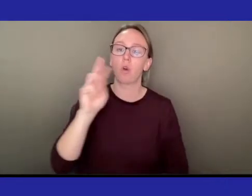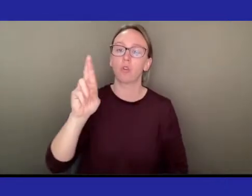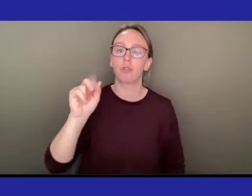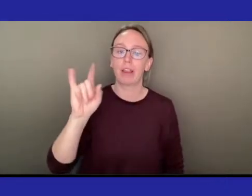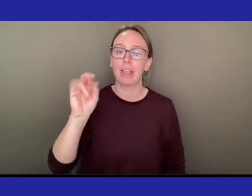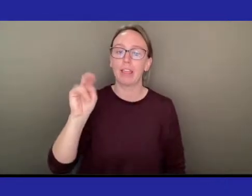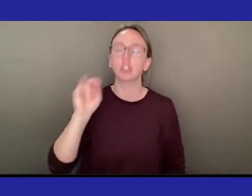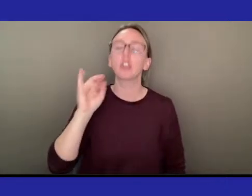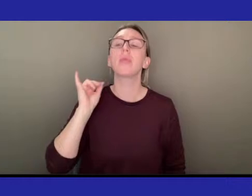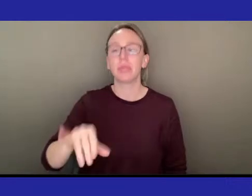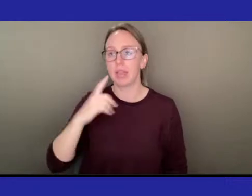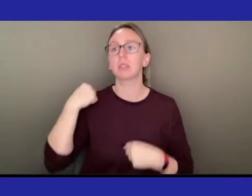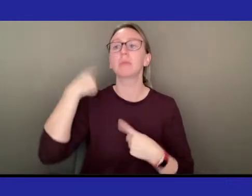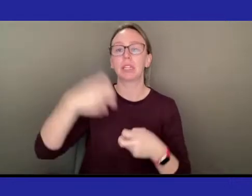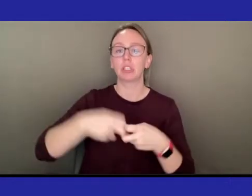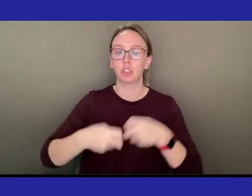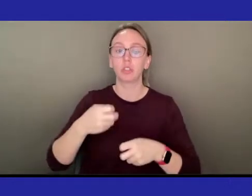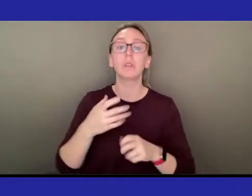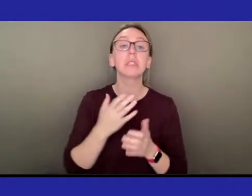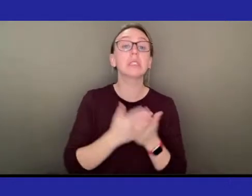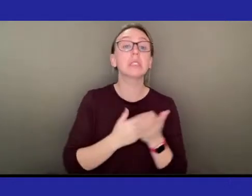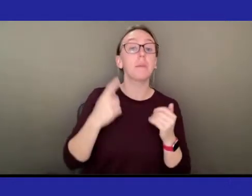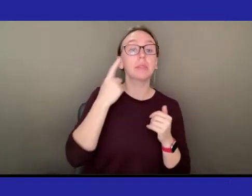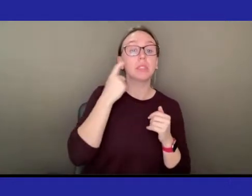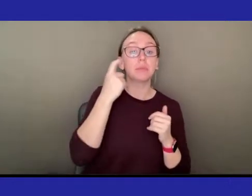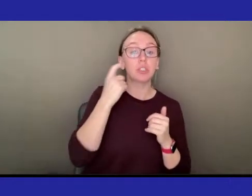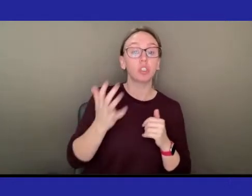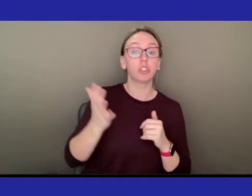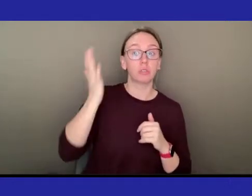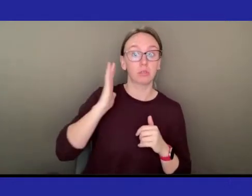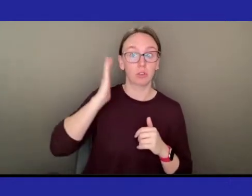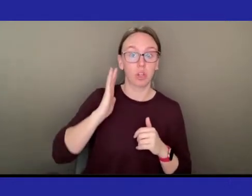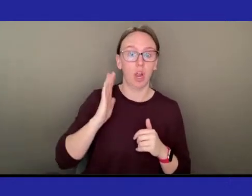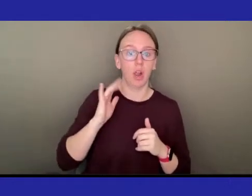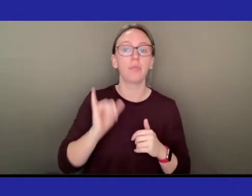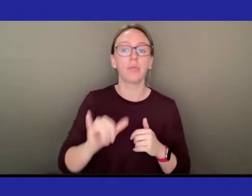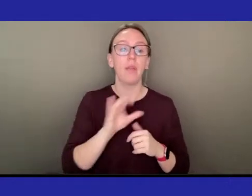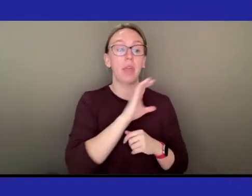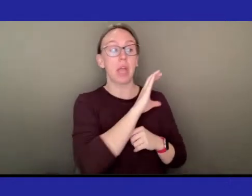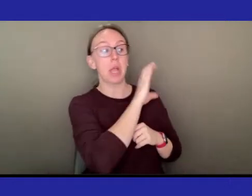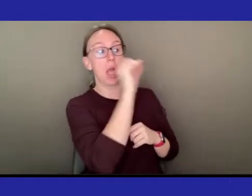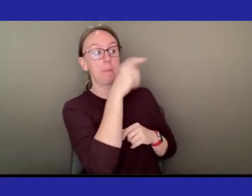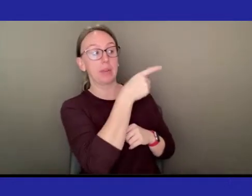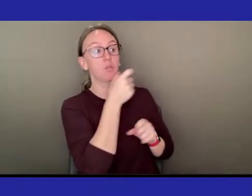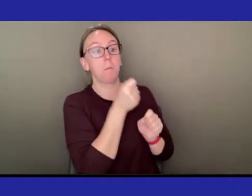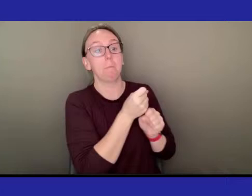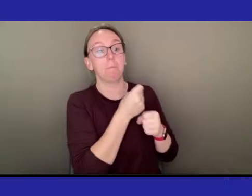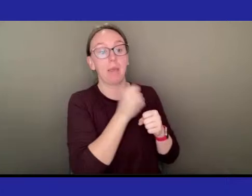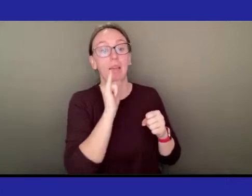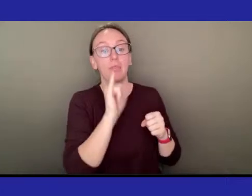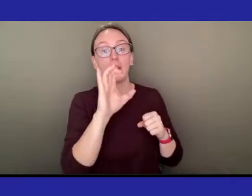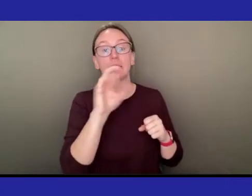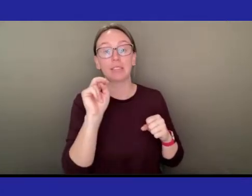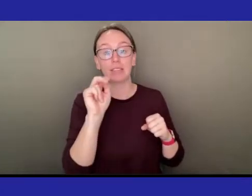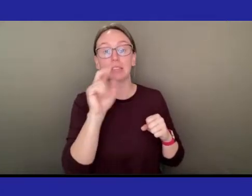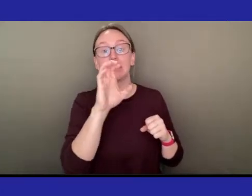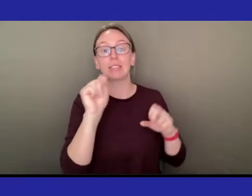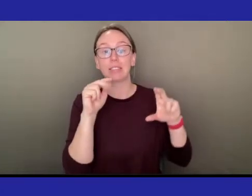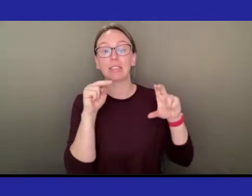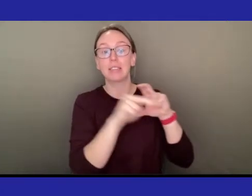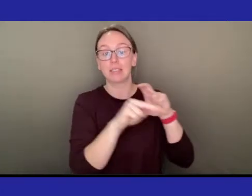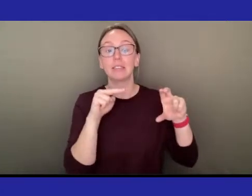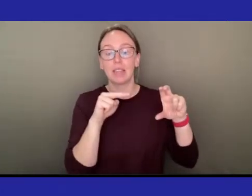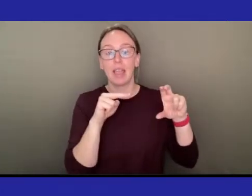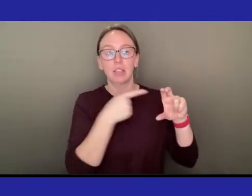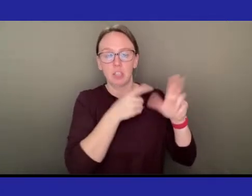earlier on about that this was being promoted by the companies that make the CT scans, that they were